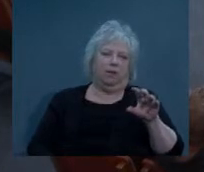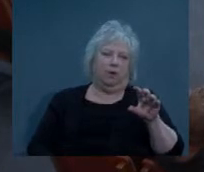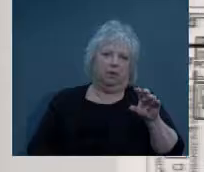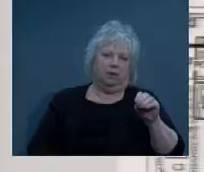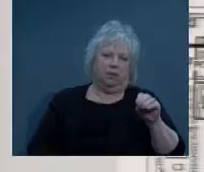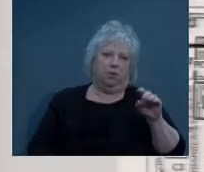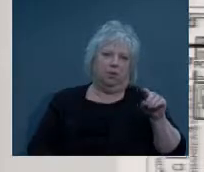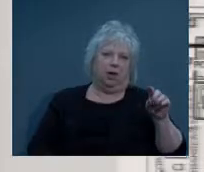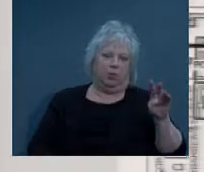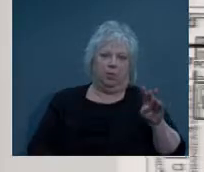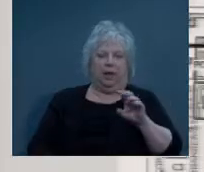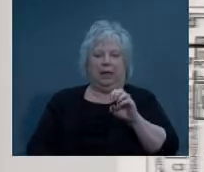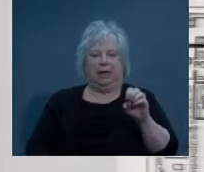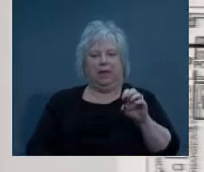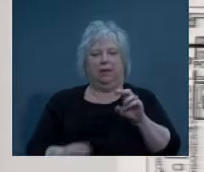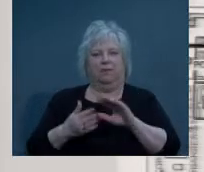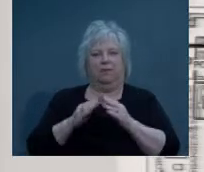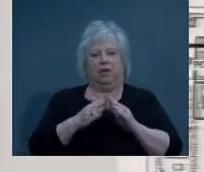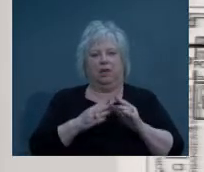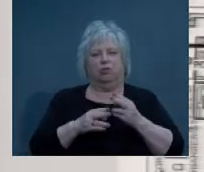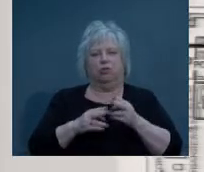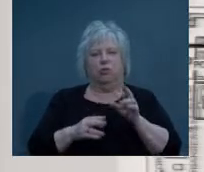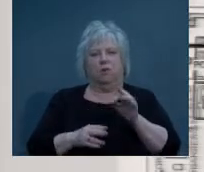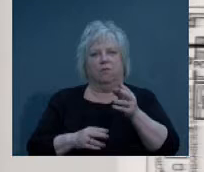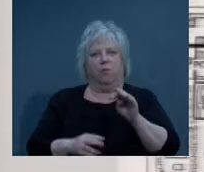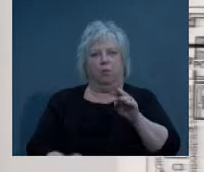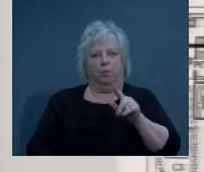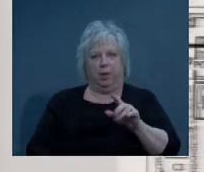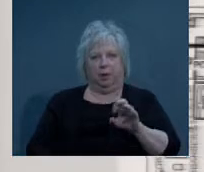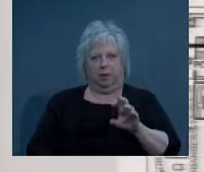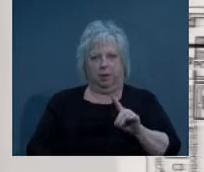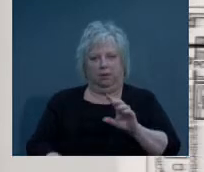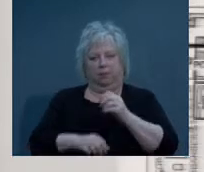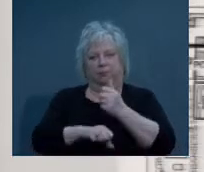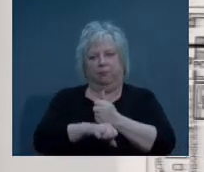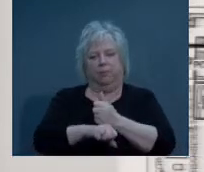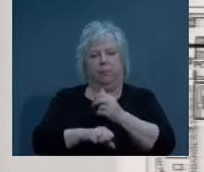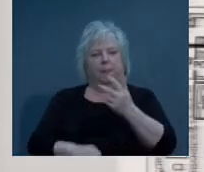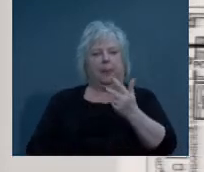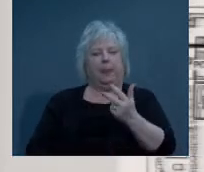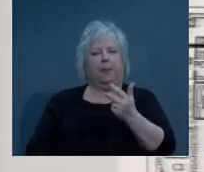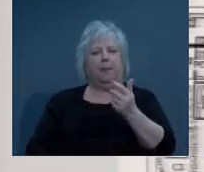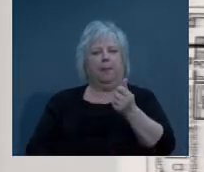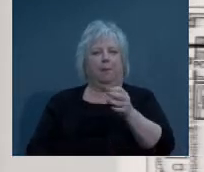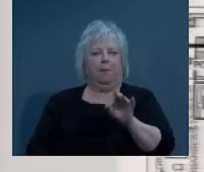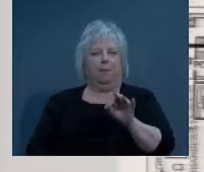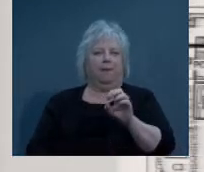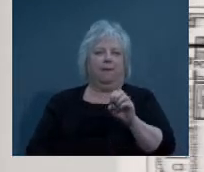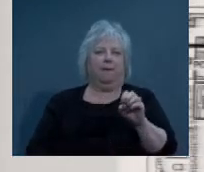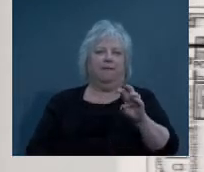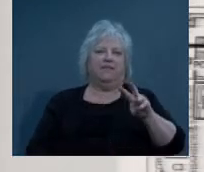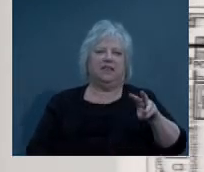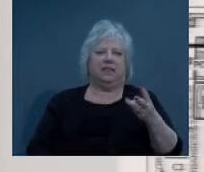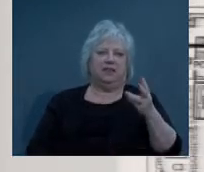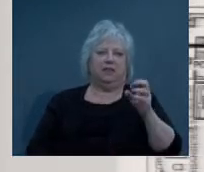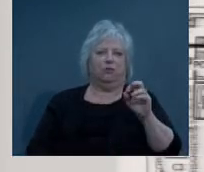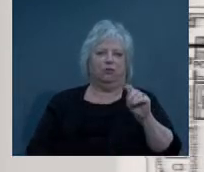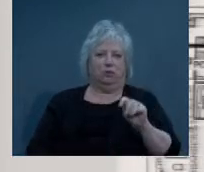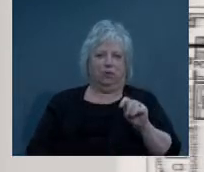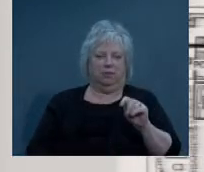Z-9150-B, East Village revised short form PCD located at 1319 East 6th